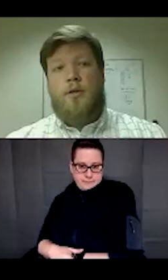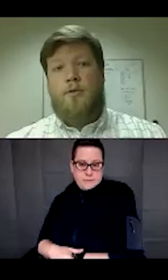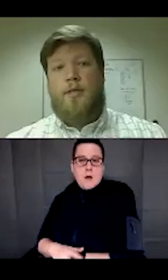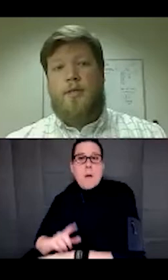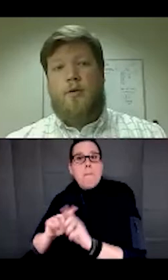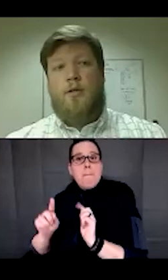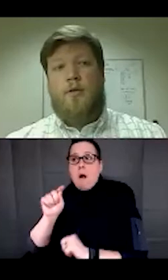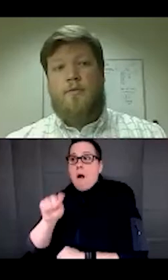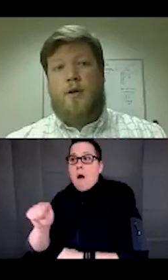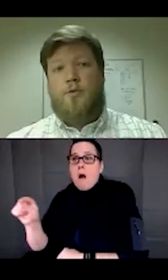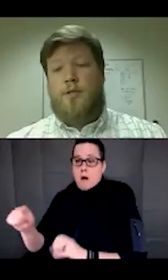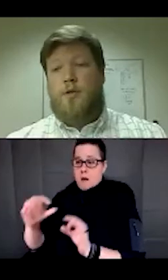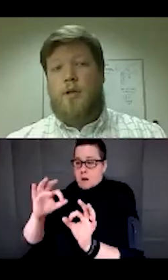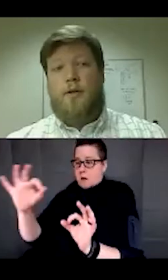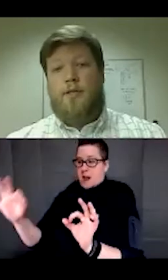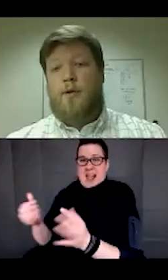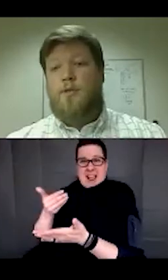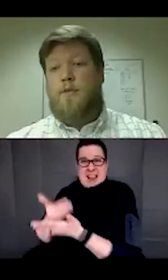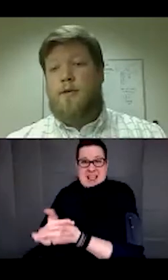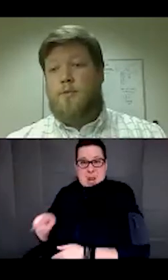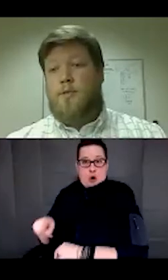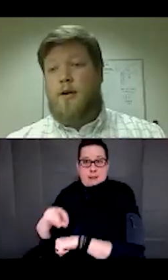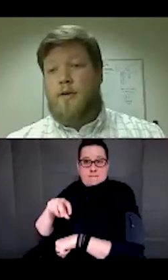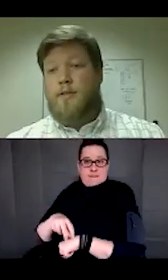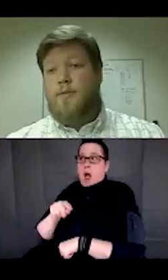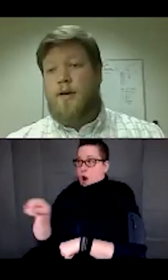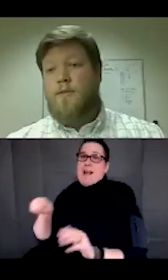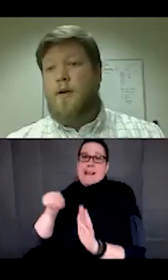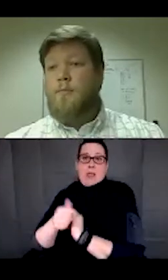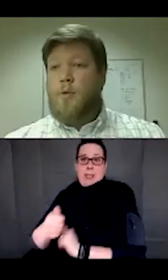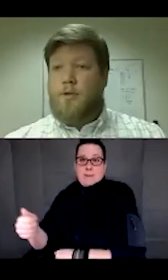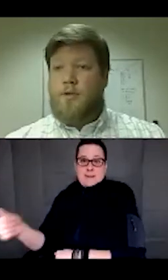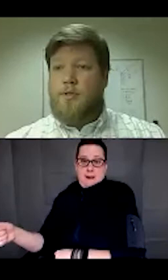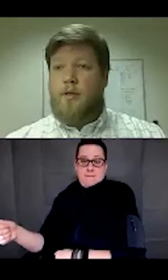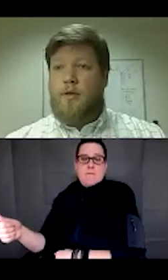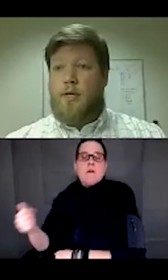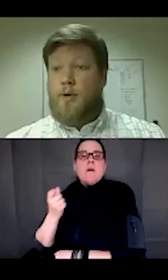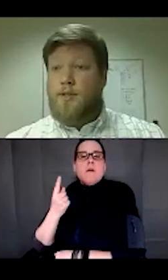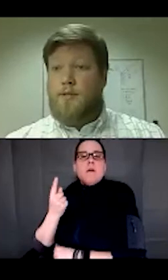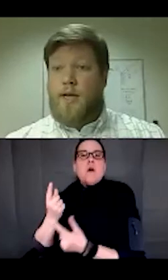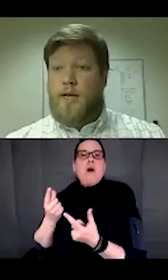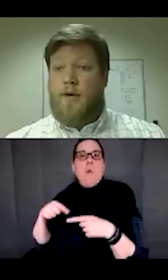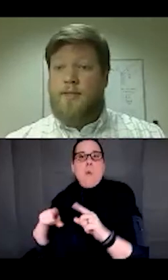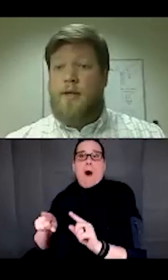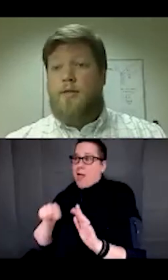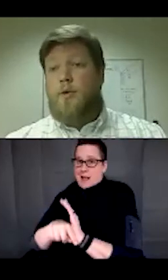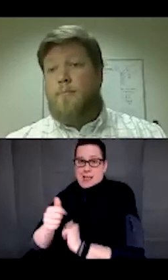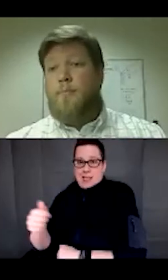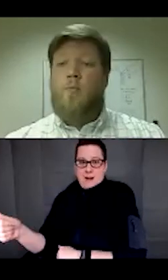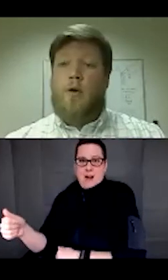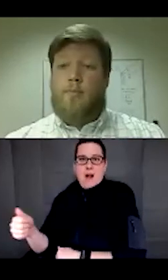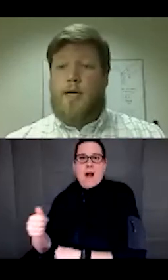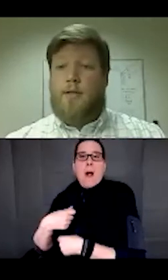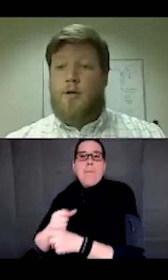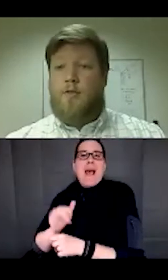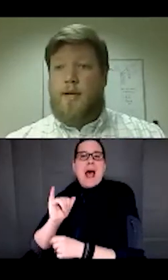Only those of the altruistic E. coli that are exposed to the virus will sacrifice themselves. But what they'll do is in the process of sacrifice, they'll create a burn